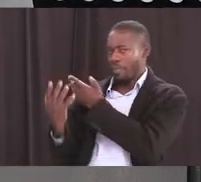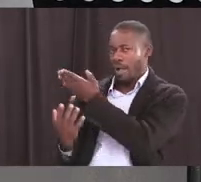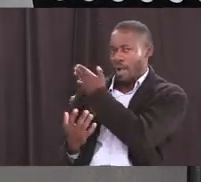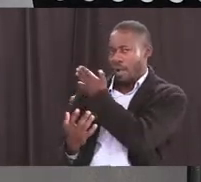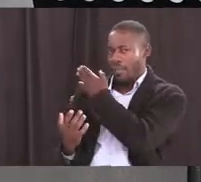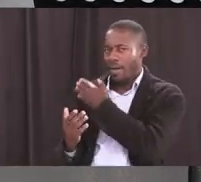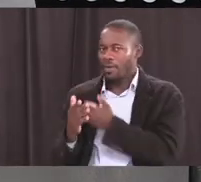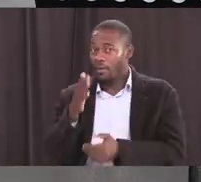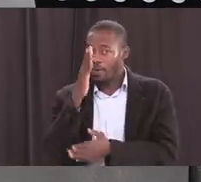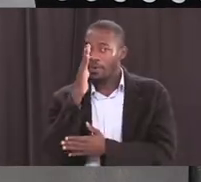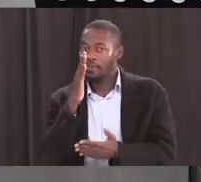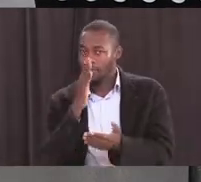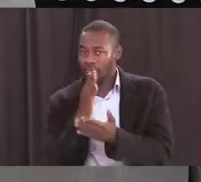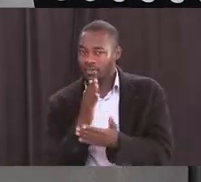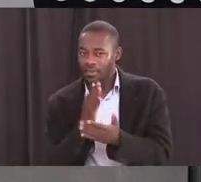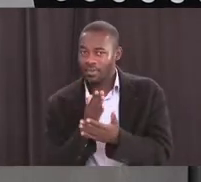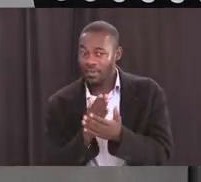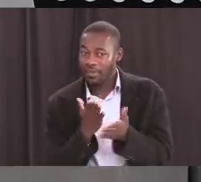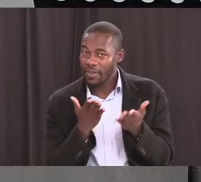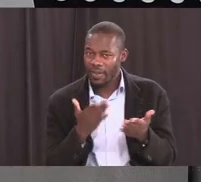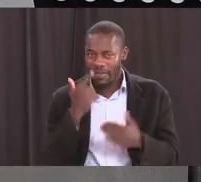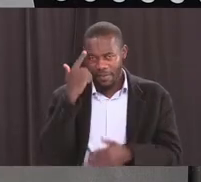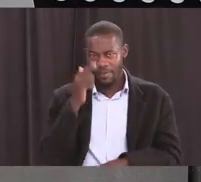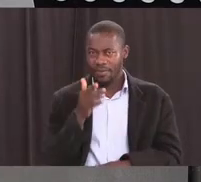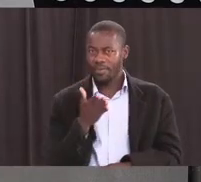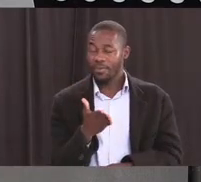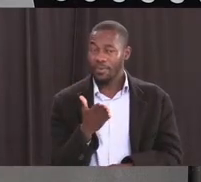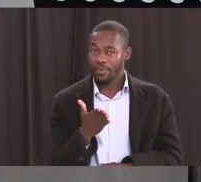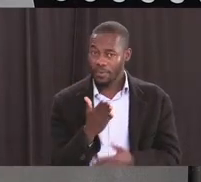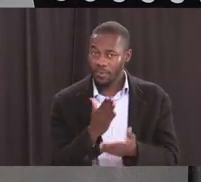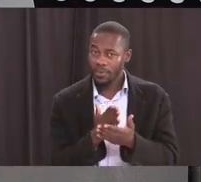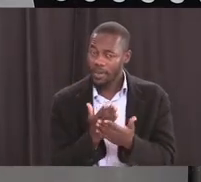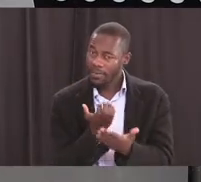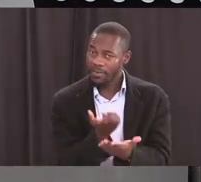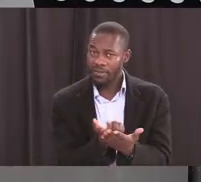led you to the place you were supposed to be and where you are now.